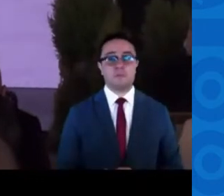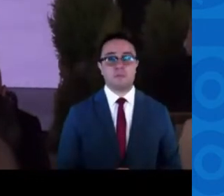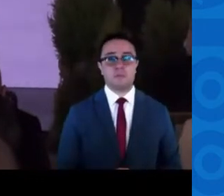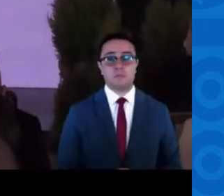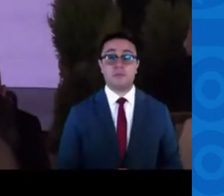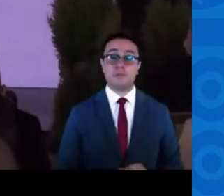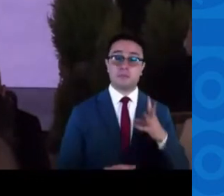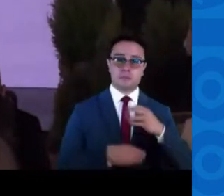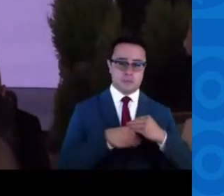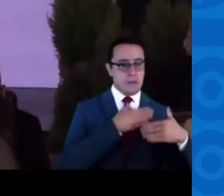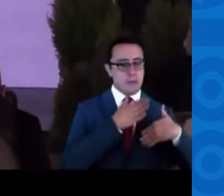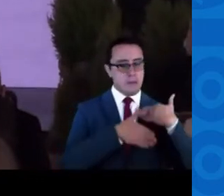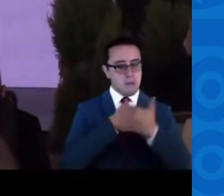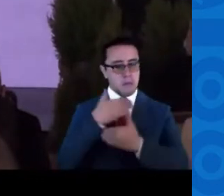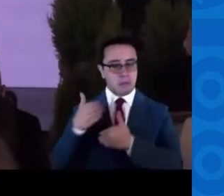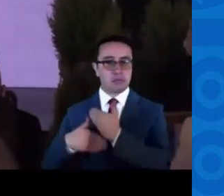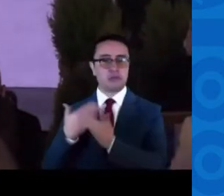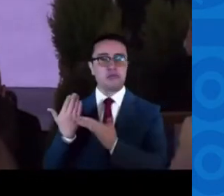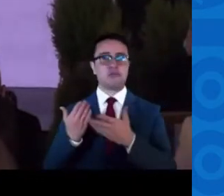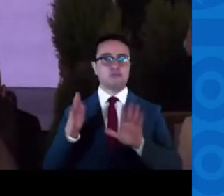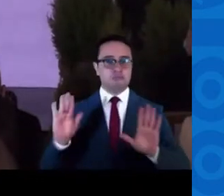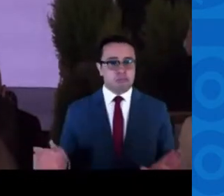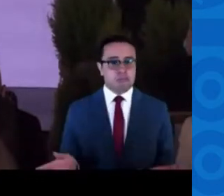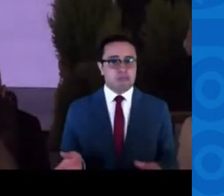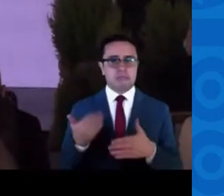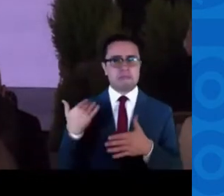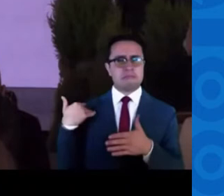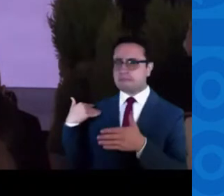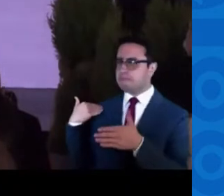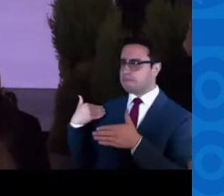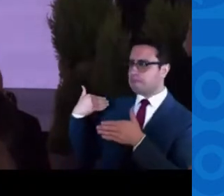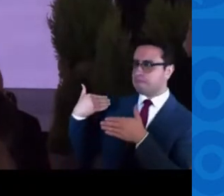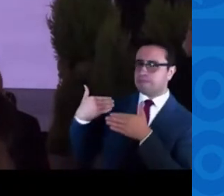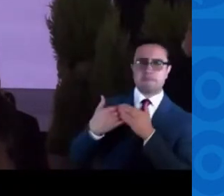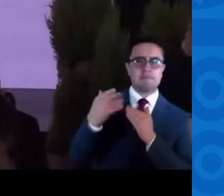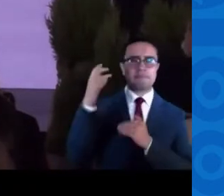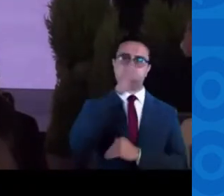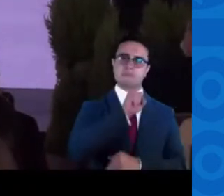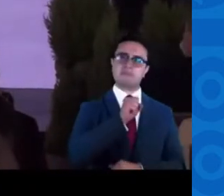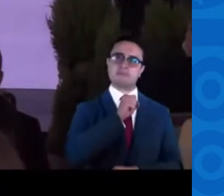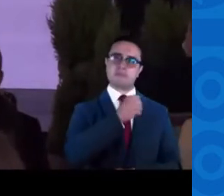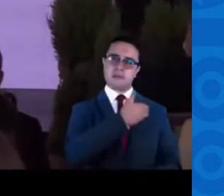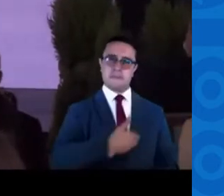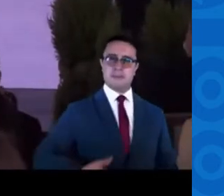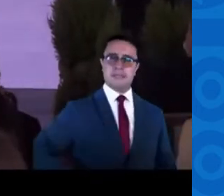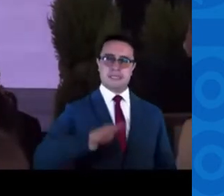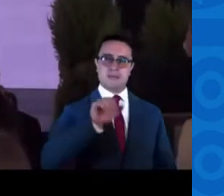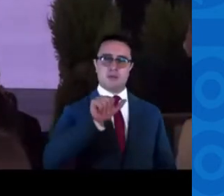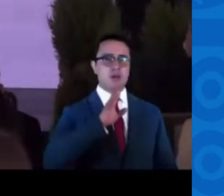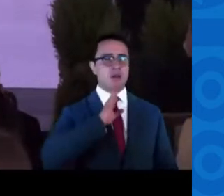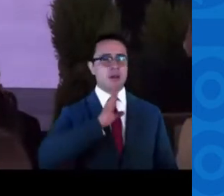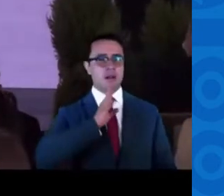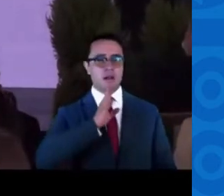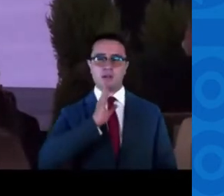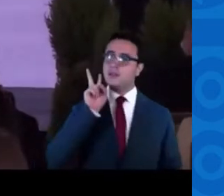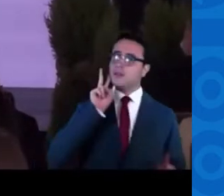of zero hunger, and a process of evaluation, as you heard from the